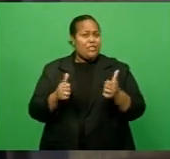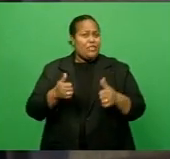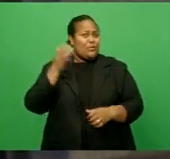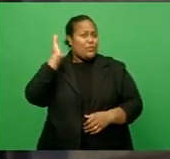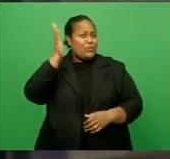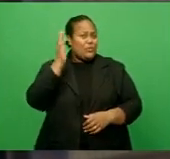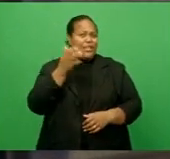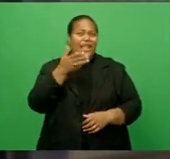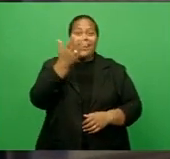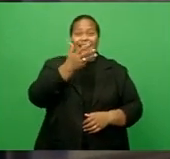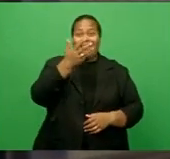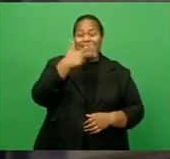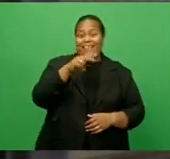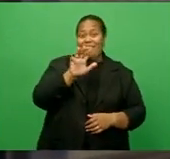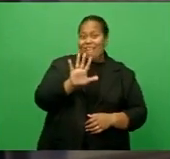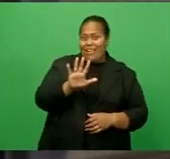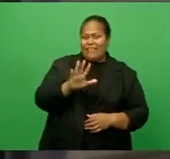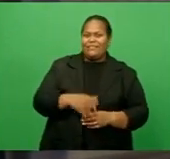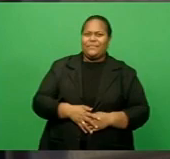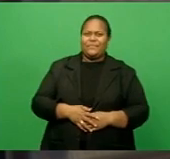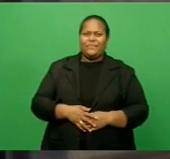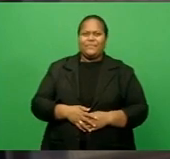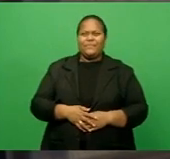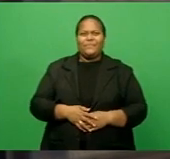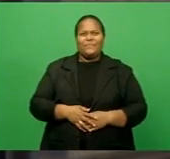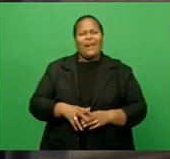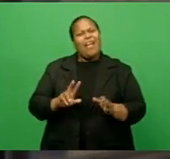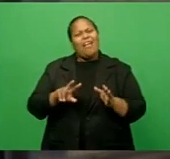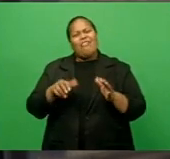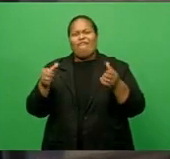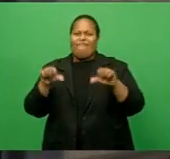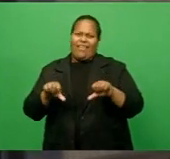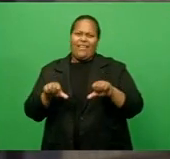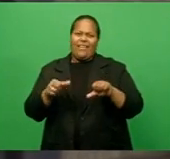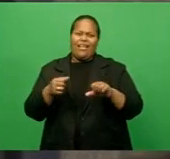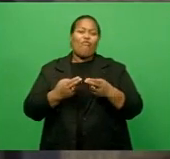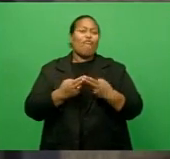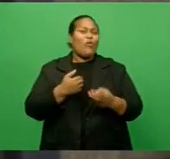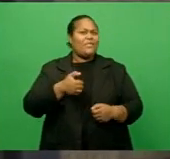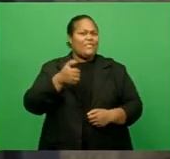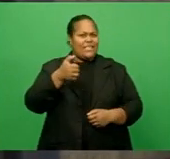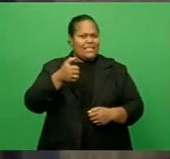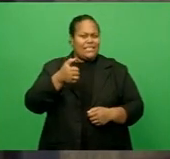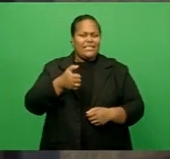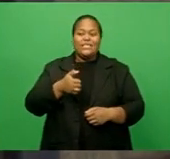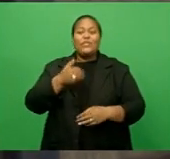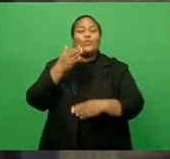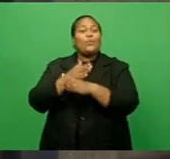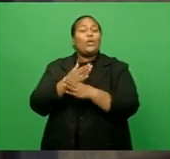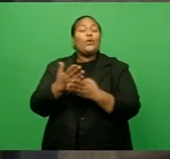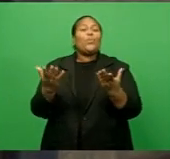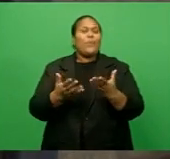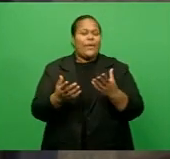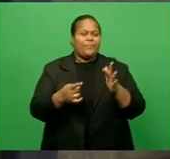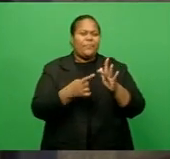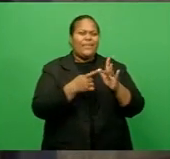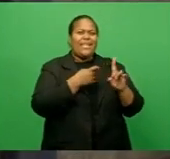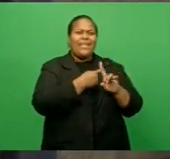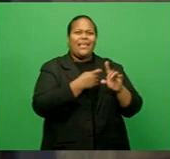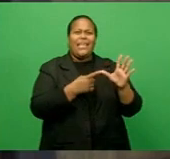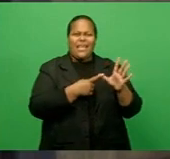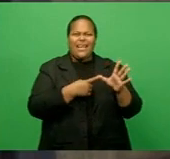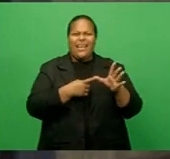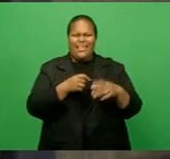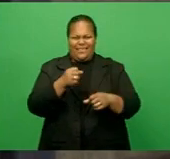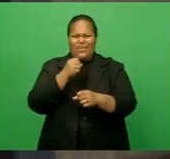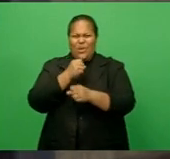1985, I failed Form 6. And then I went to ICA Corporation to join, like it was